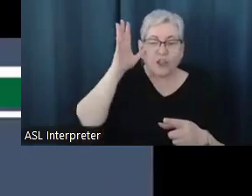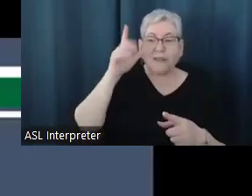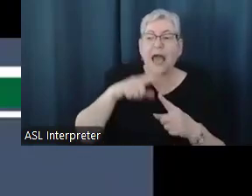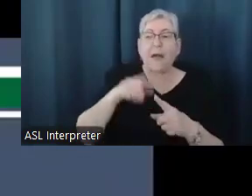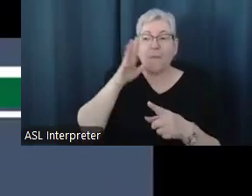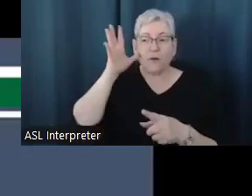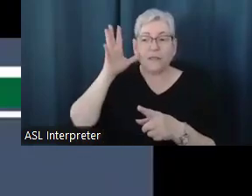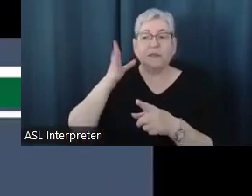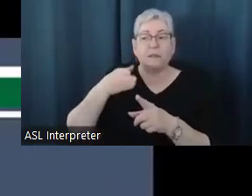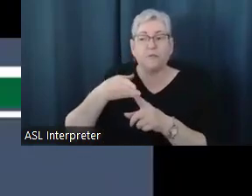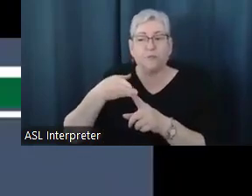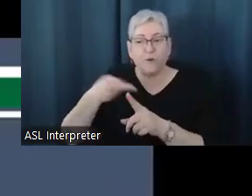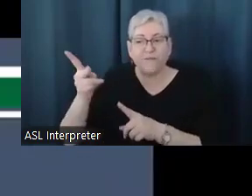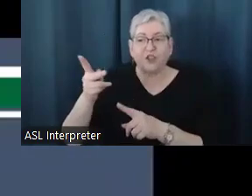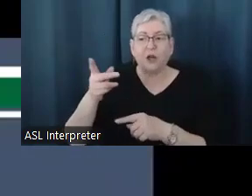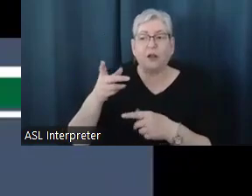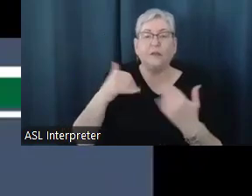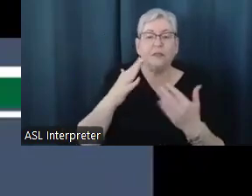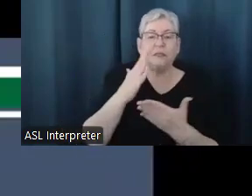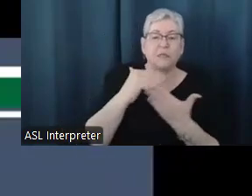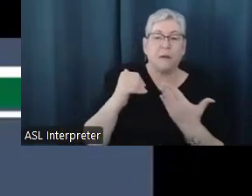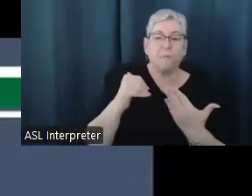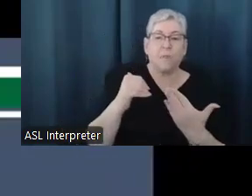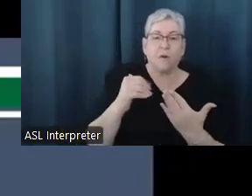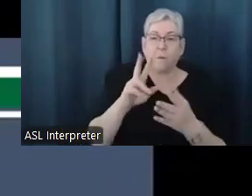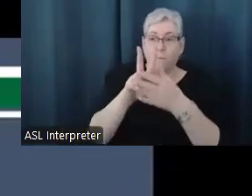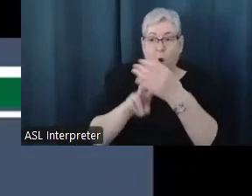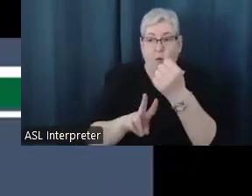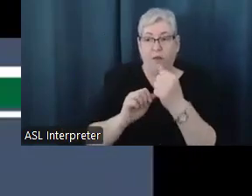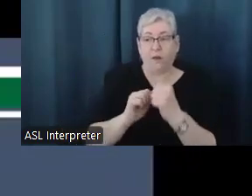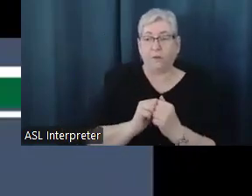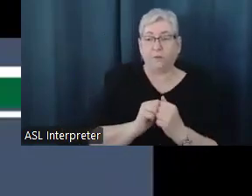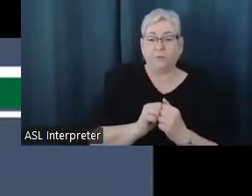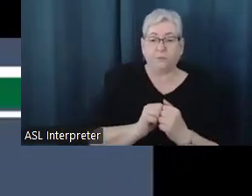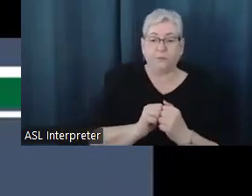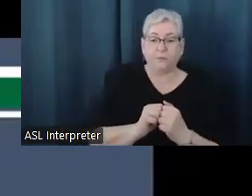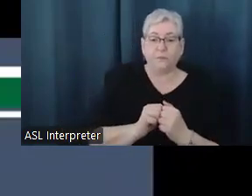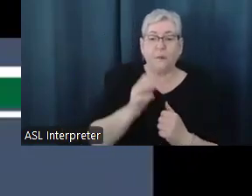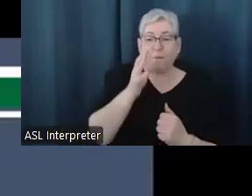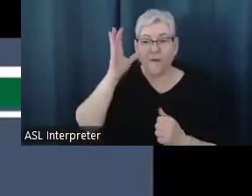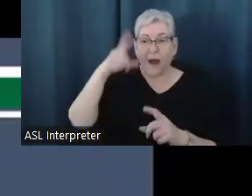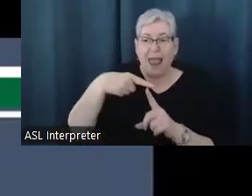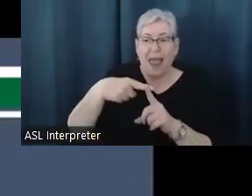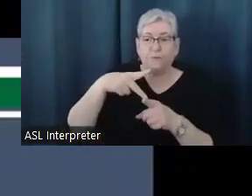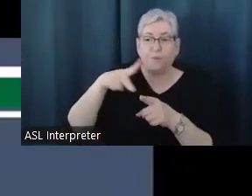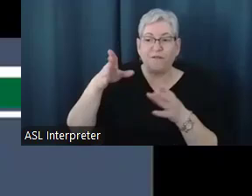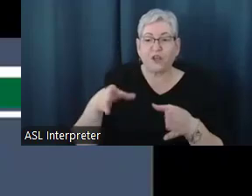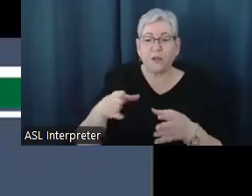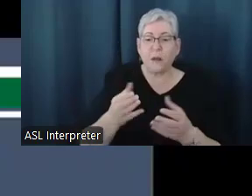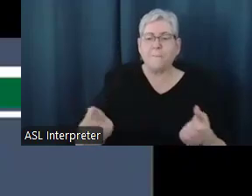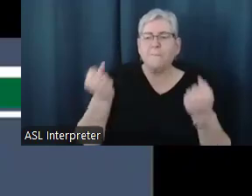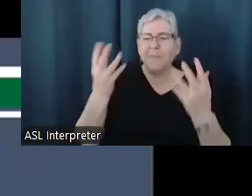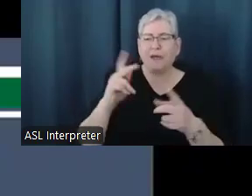Some people are, both parent and professionals, a lot of professionals.